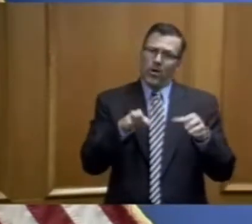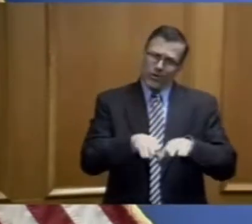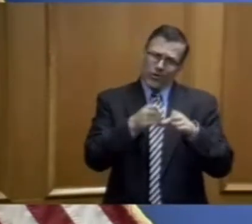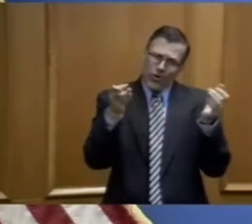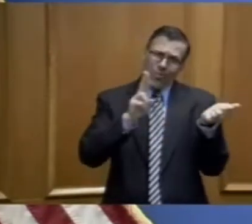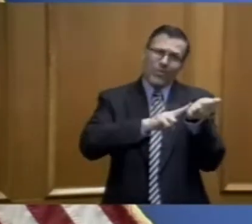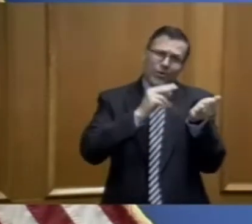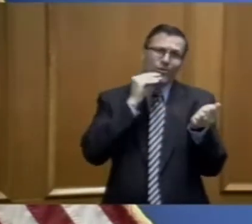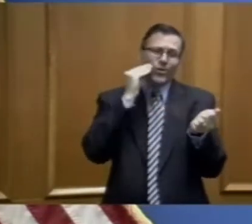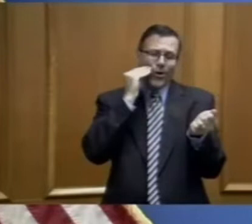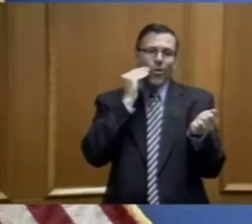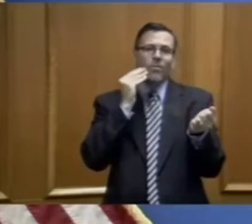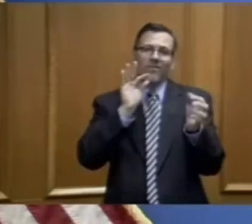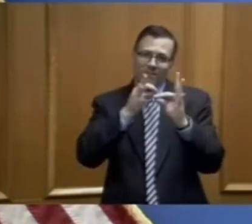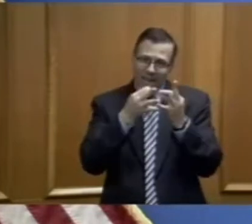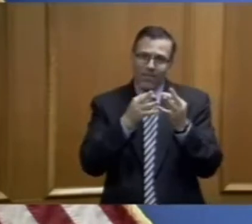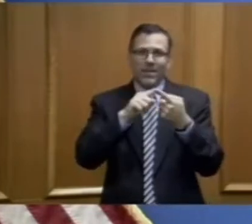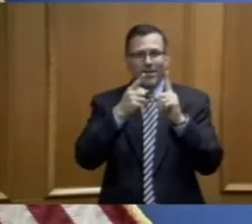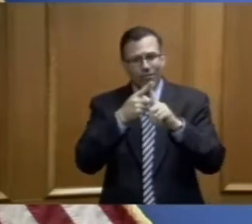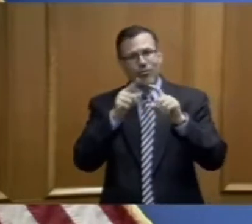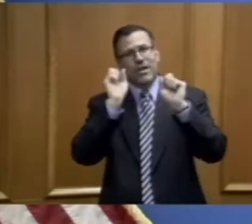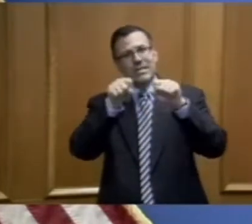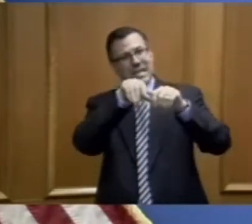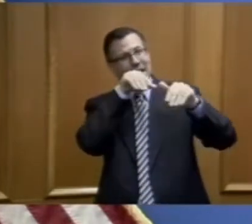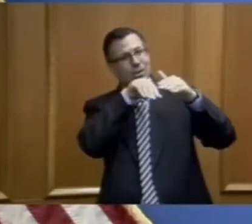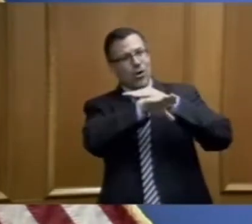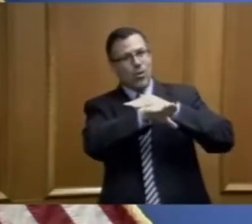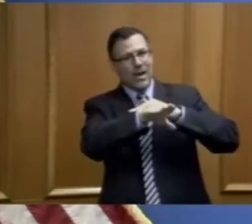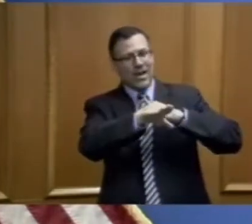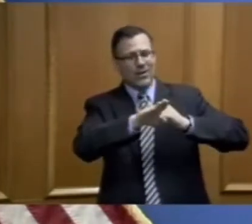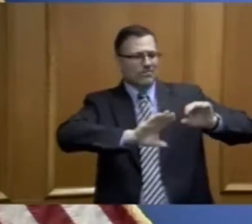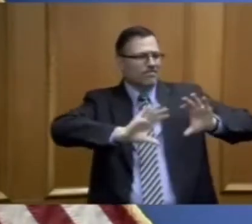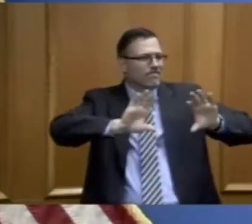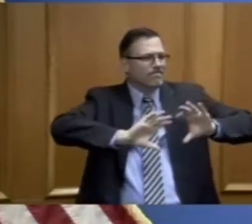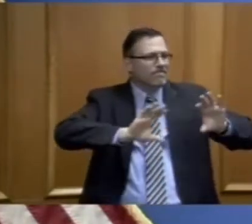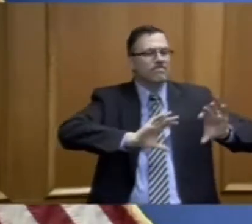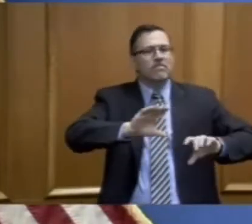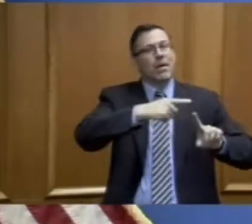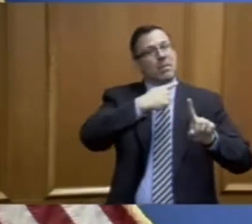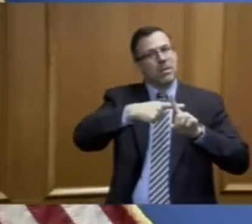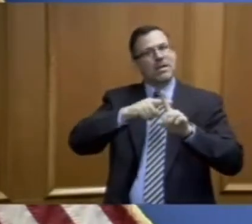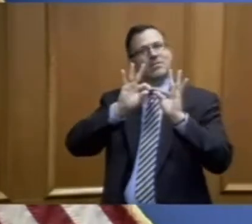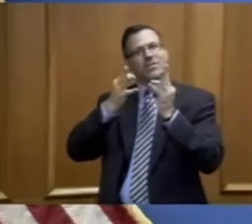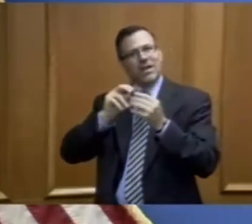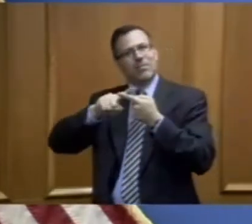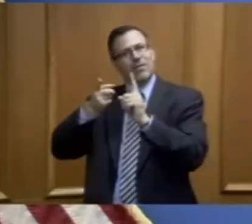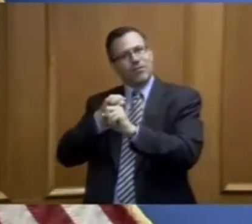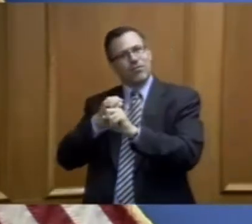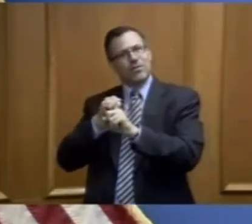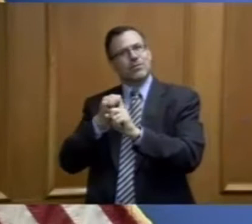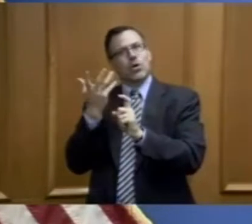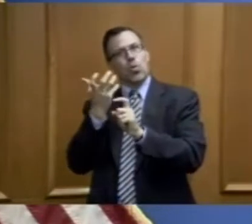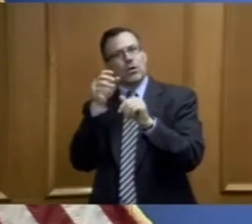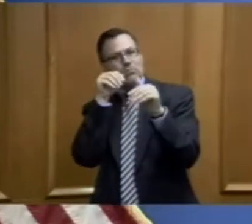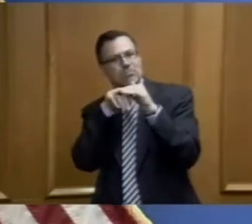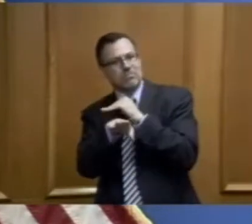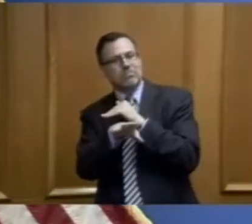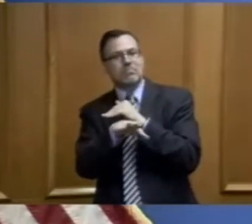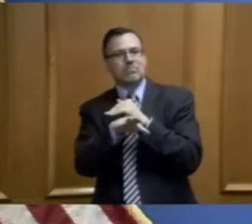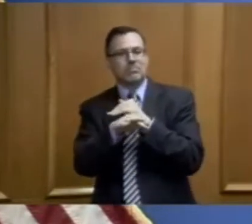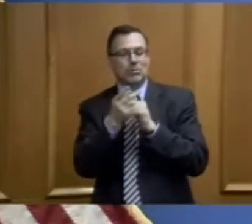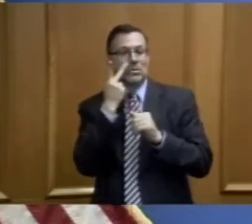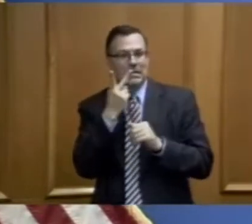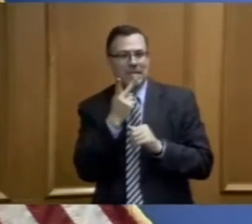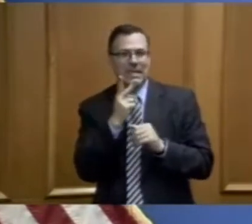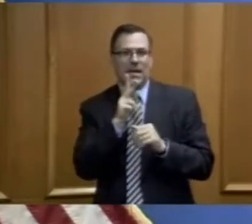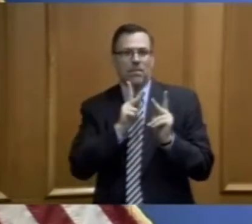for visitation, not only for the residents' benefit, but also for family and friends who want to get back in there and interact in person with their